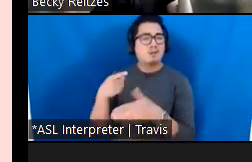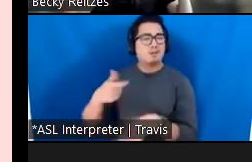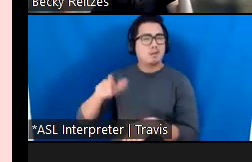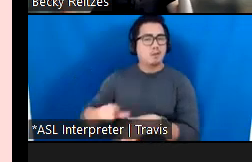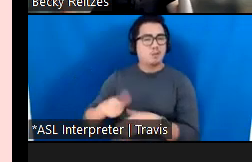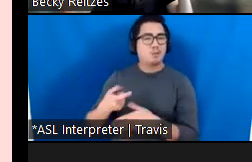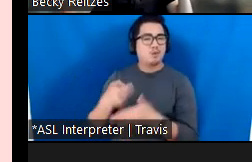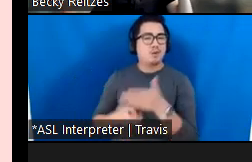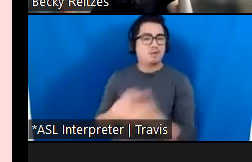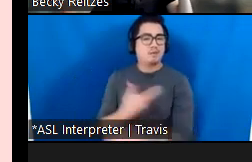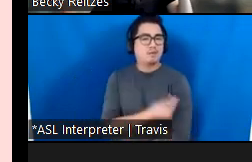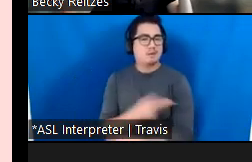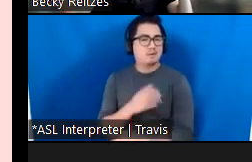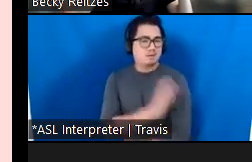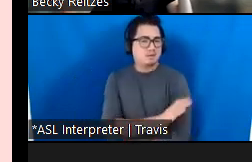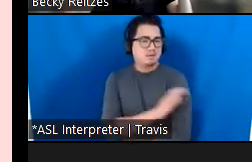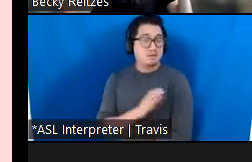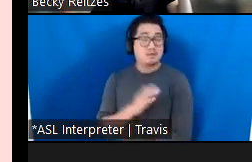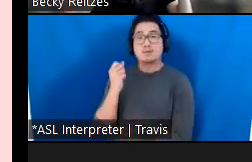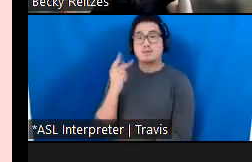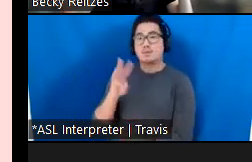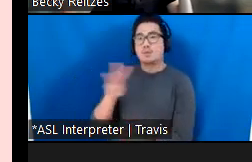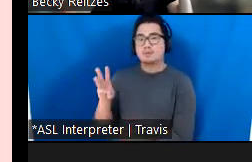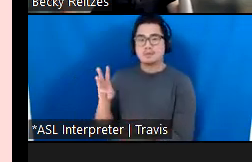kingcounty.gov/find-a-clinic, and the phone number is